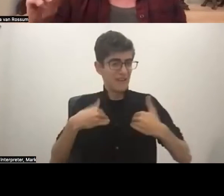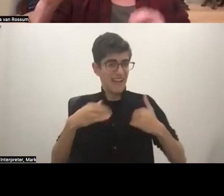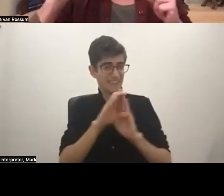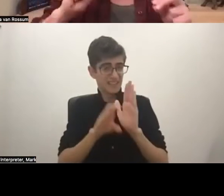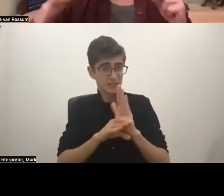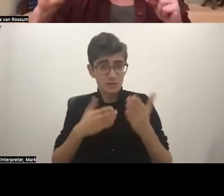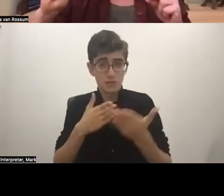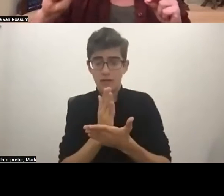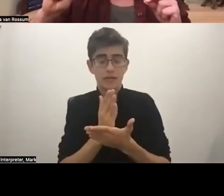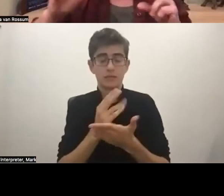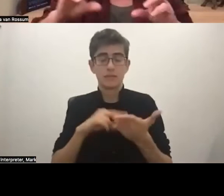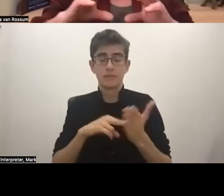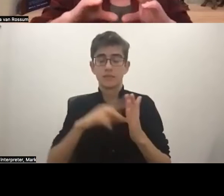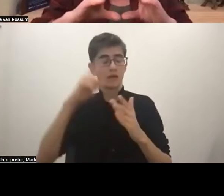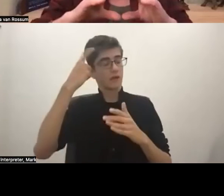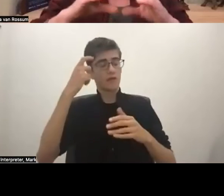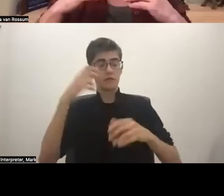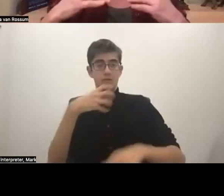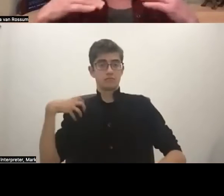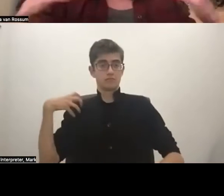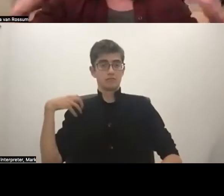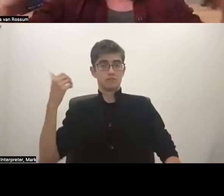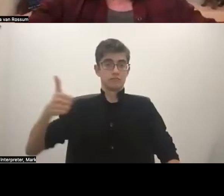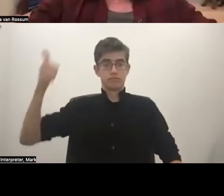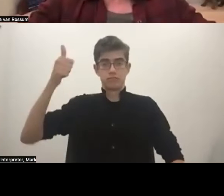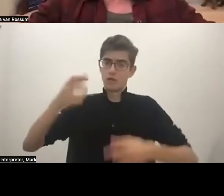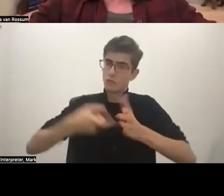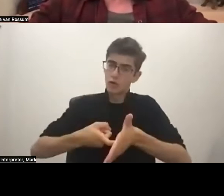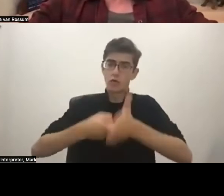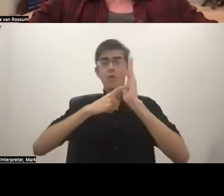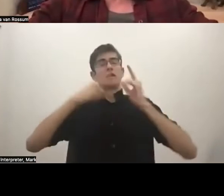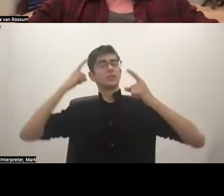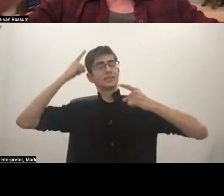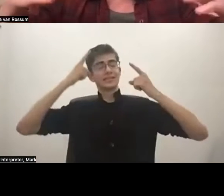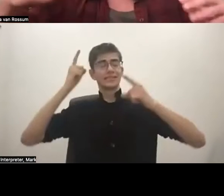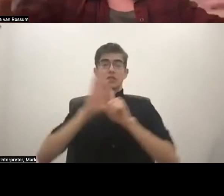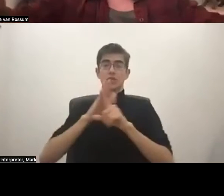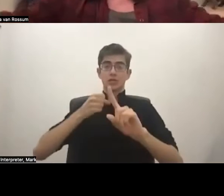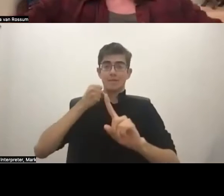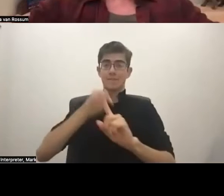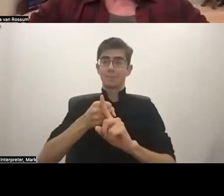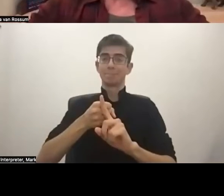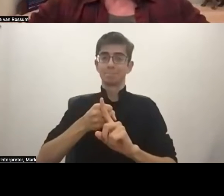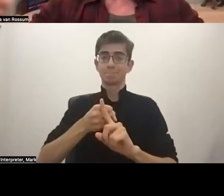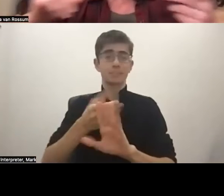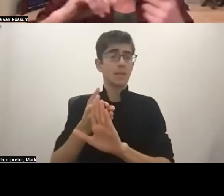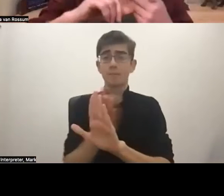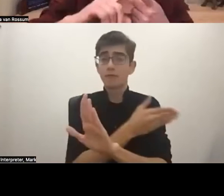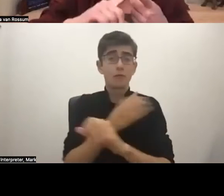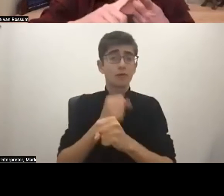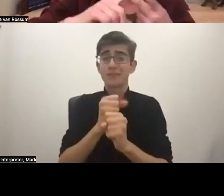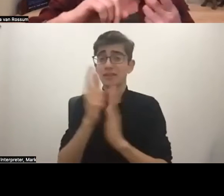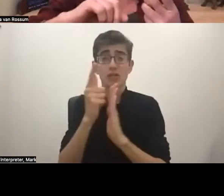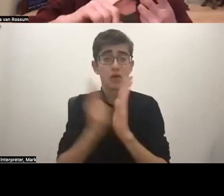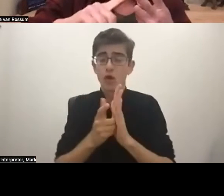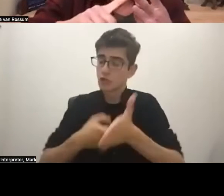mandates that government officials consider the ramifications of their decision-making before they render it. So before